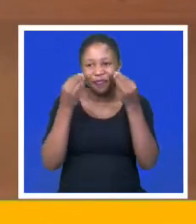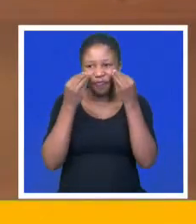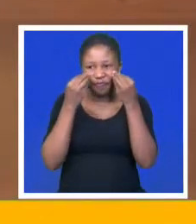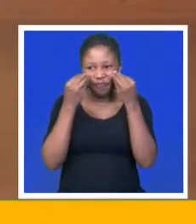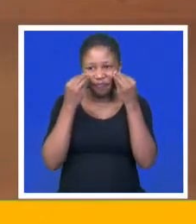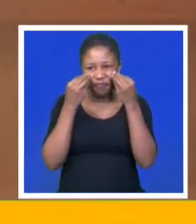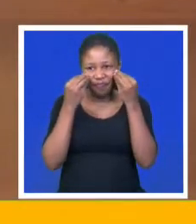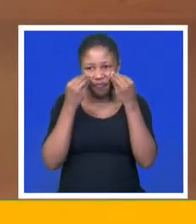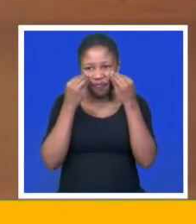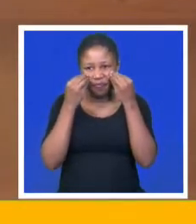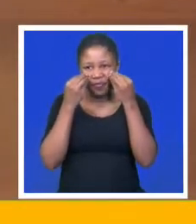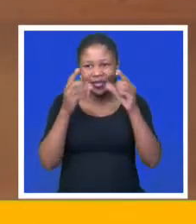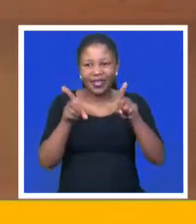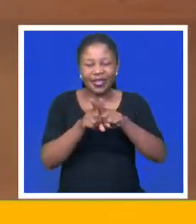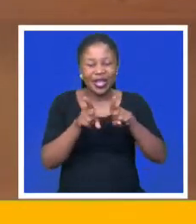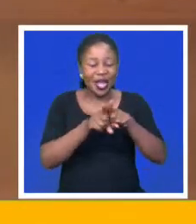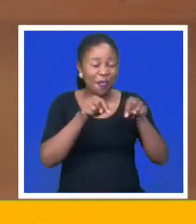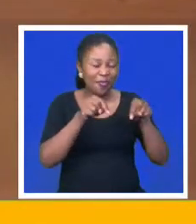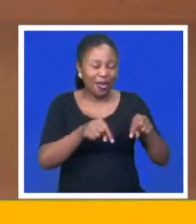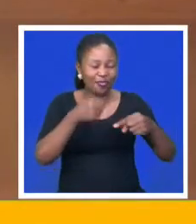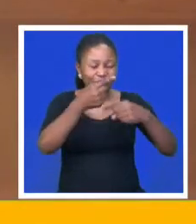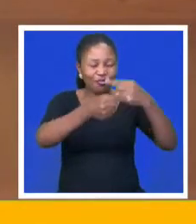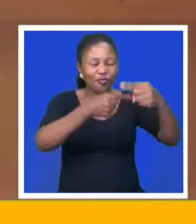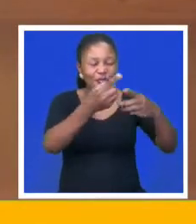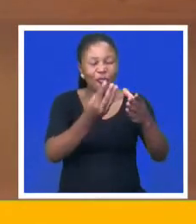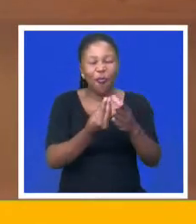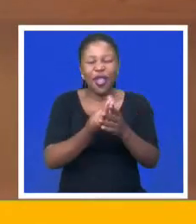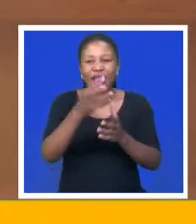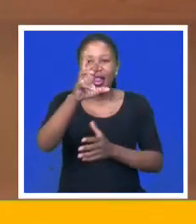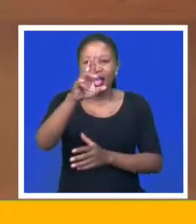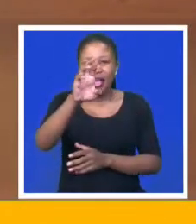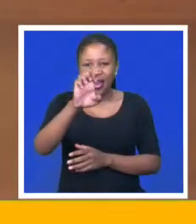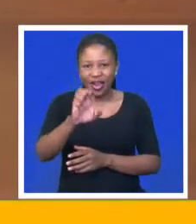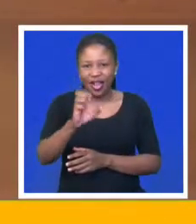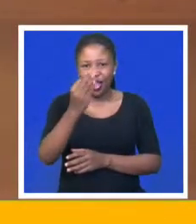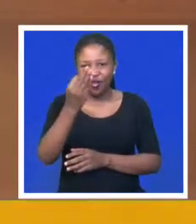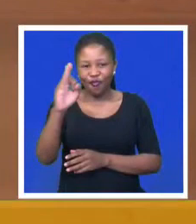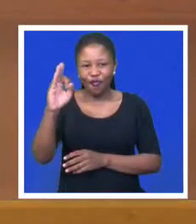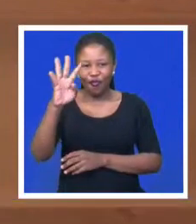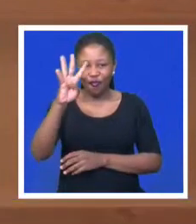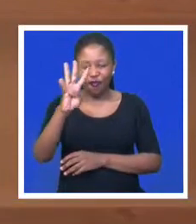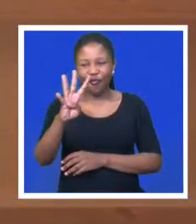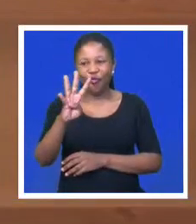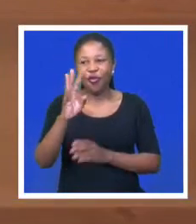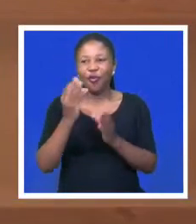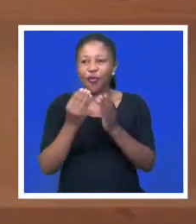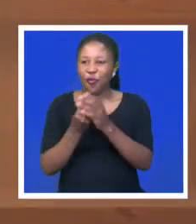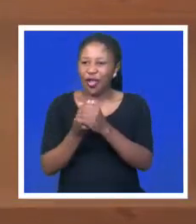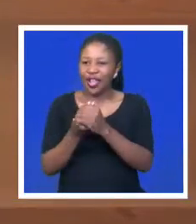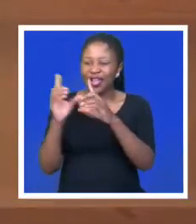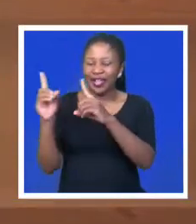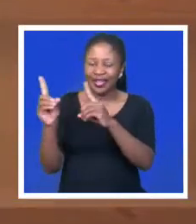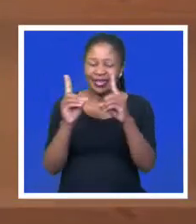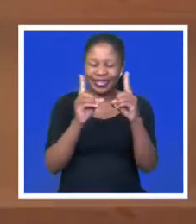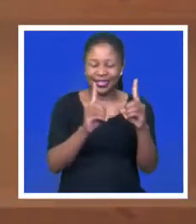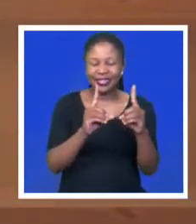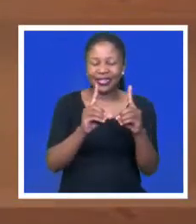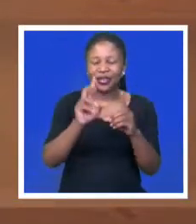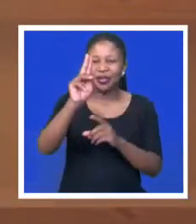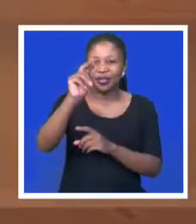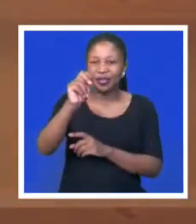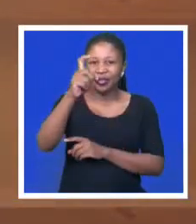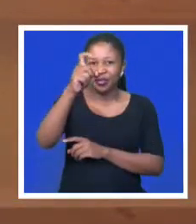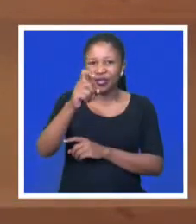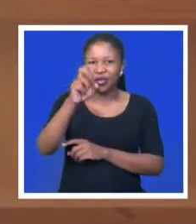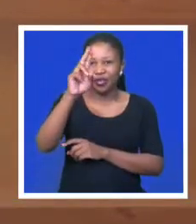Dlamini. Right now we are doing religious education for the Form 4s with Samukeliso Ngumalo. I know I had said Thulisile Vilakati, but I